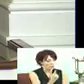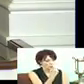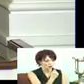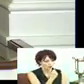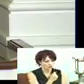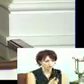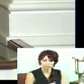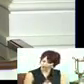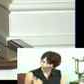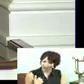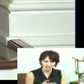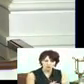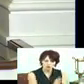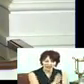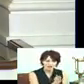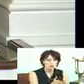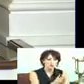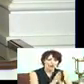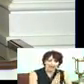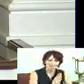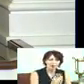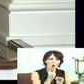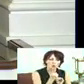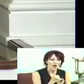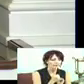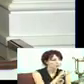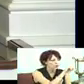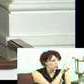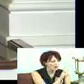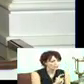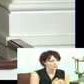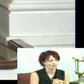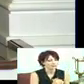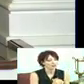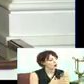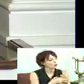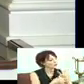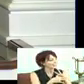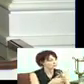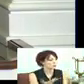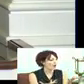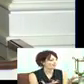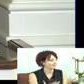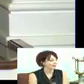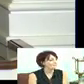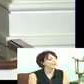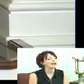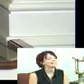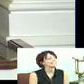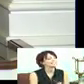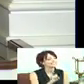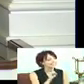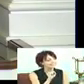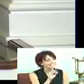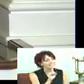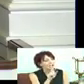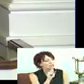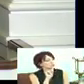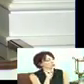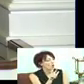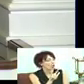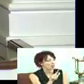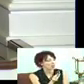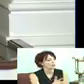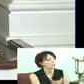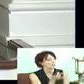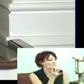ask one question about my church's teaching, and that was around my sexual orientation. When I gave myself the right